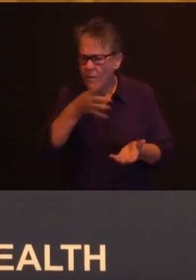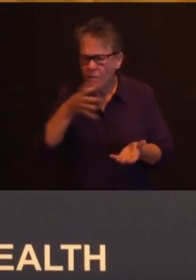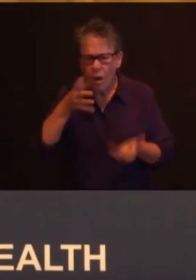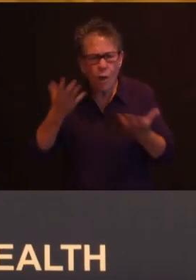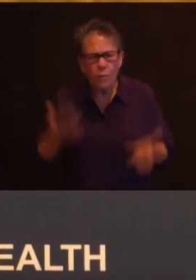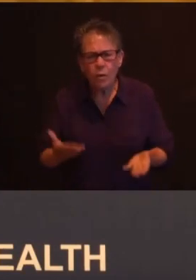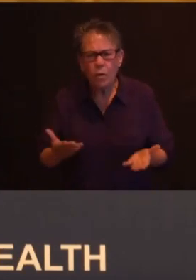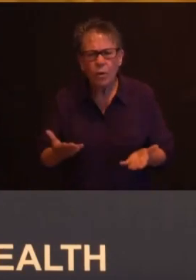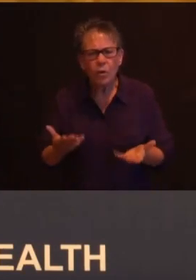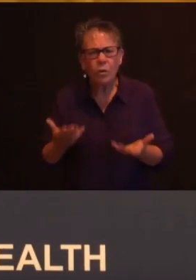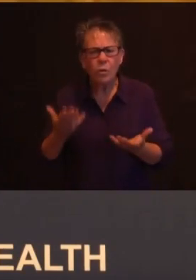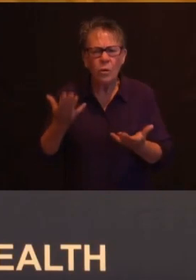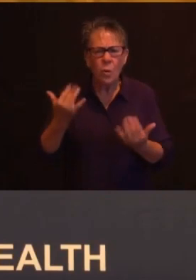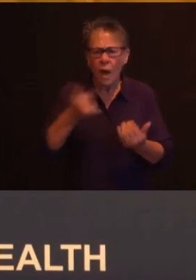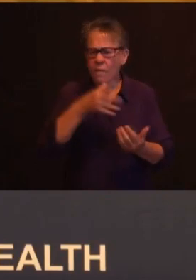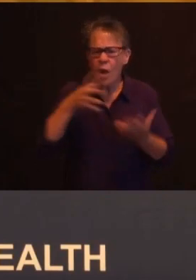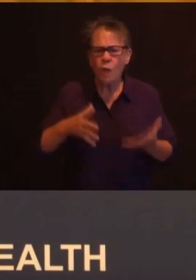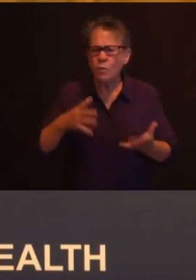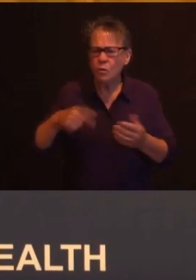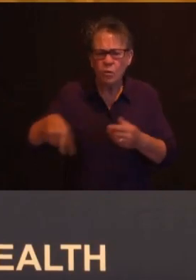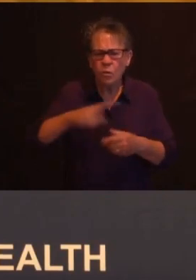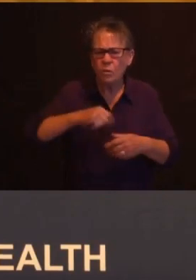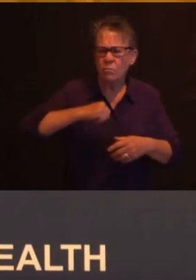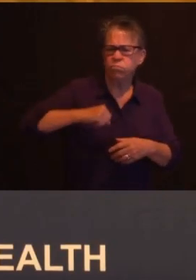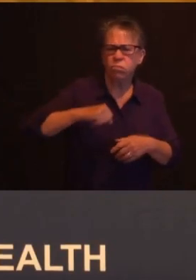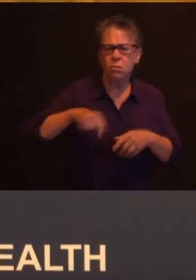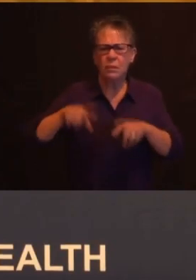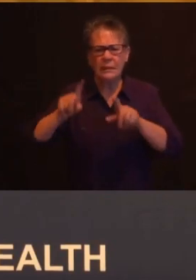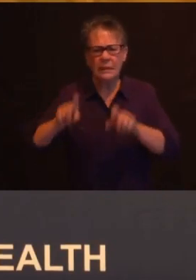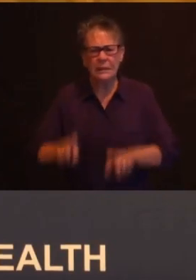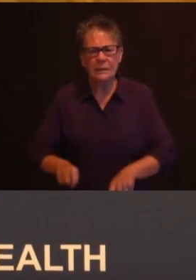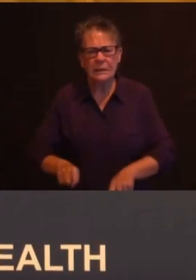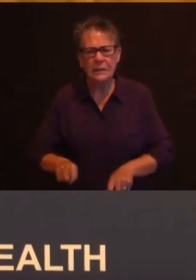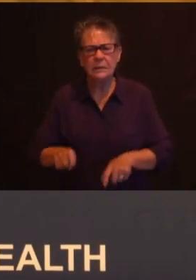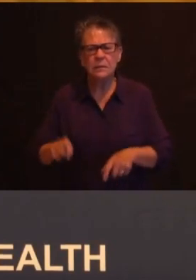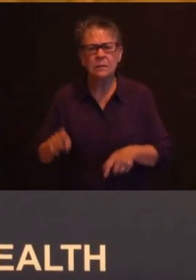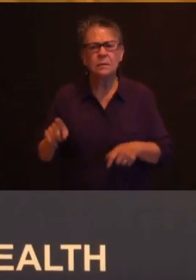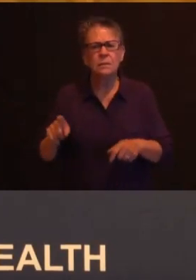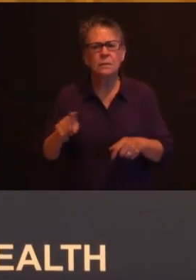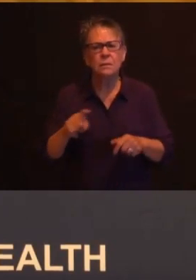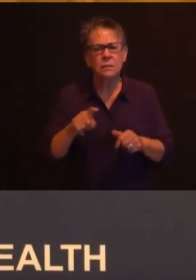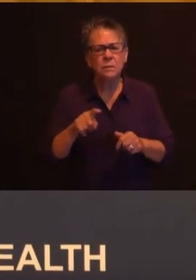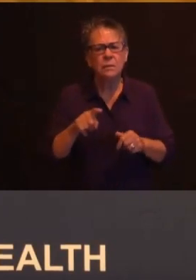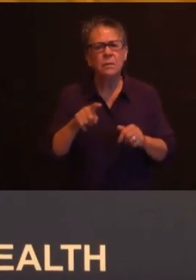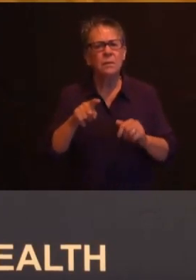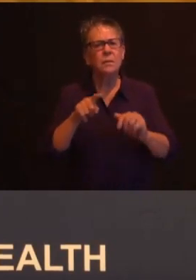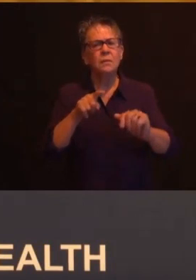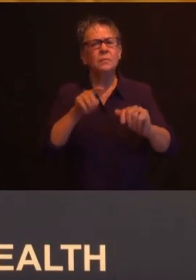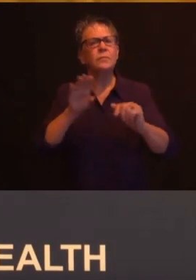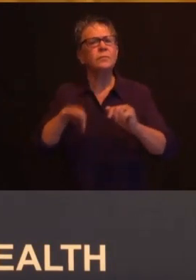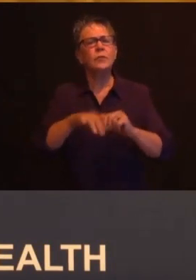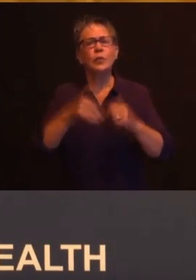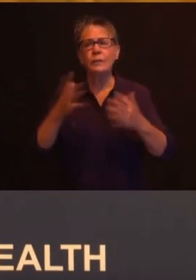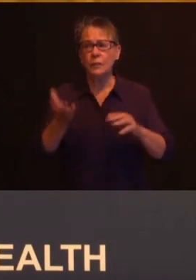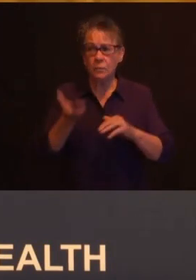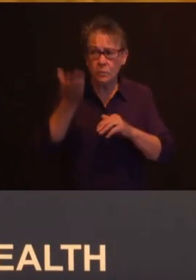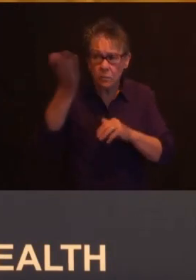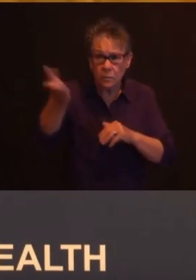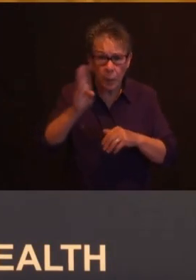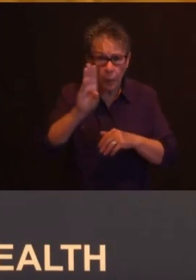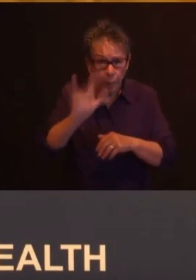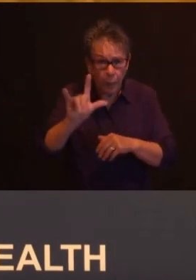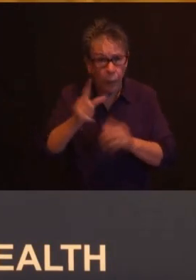recently proposed bill that would mandate such testing? What kind of mask requirement do you want to see on a national level, and how would